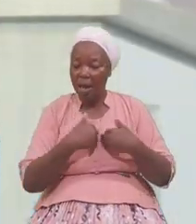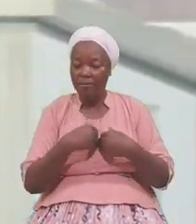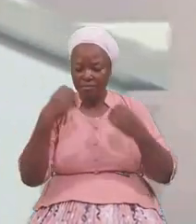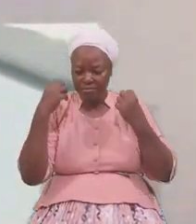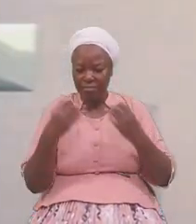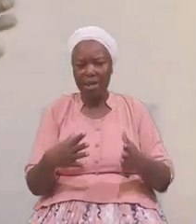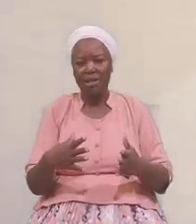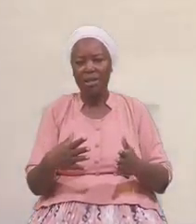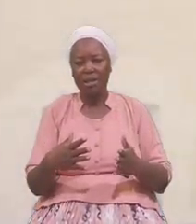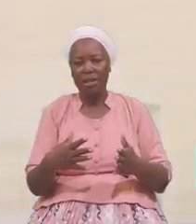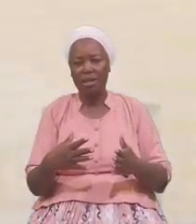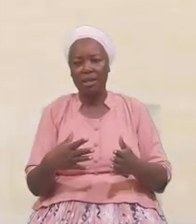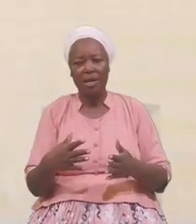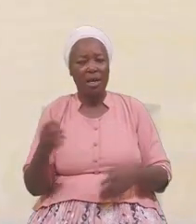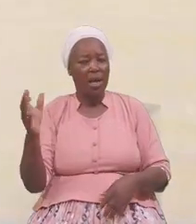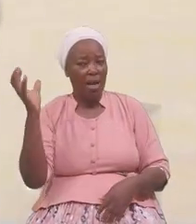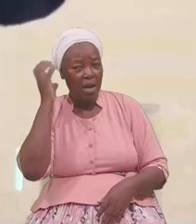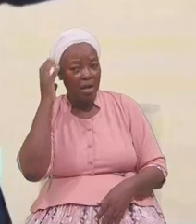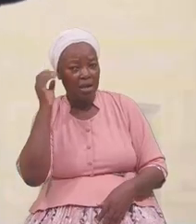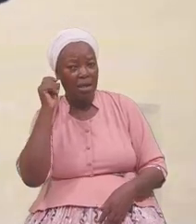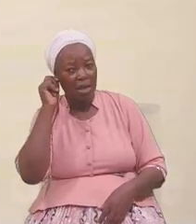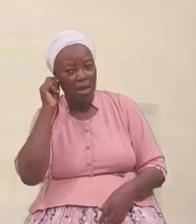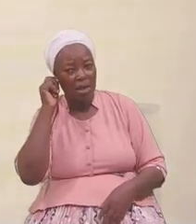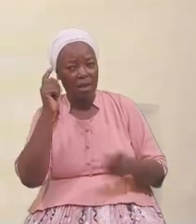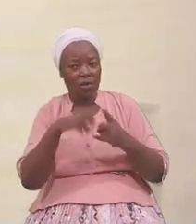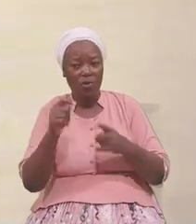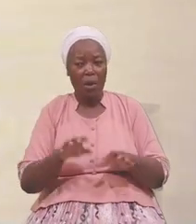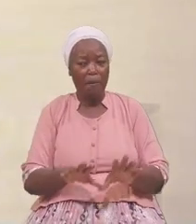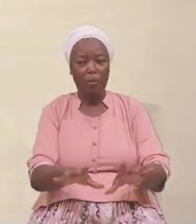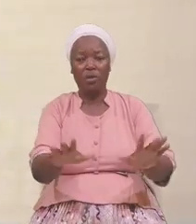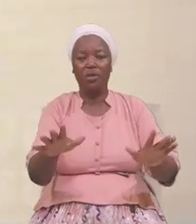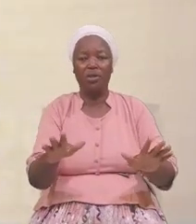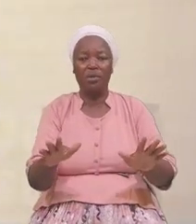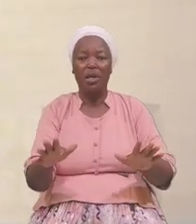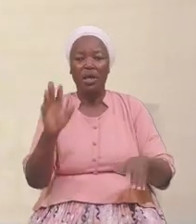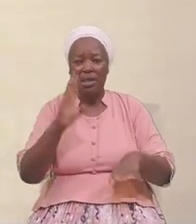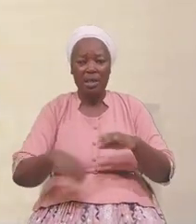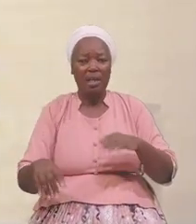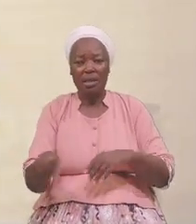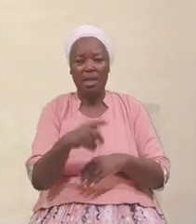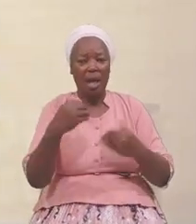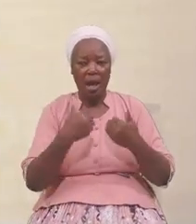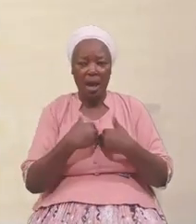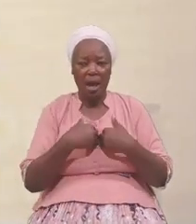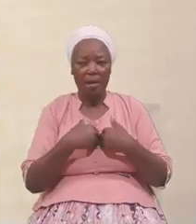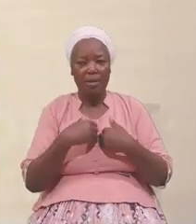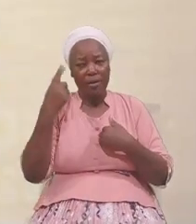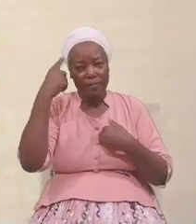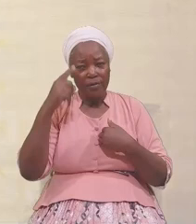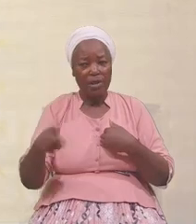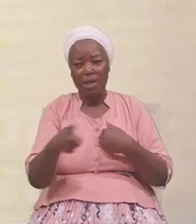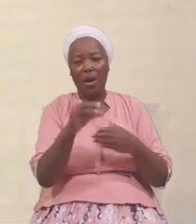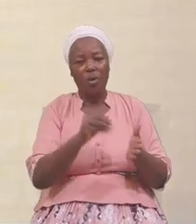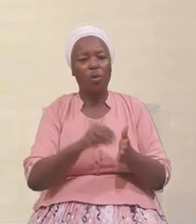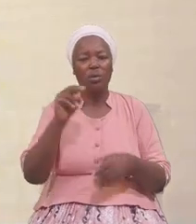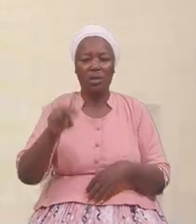much listening ear to the multitude that they have for their own need.